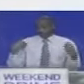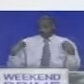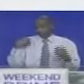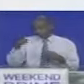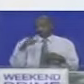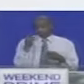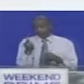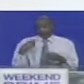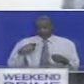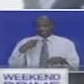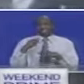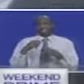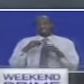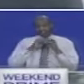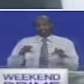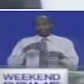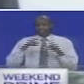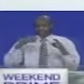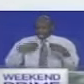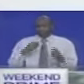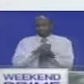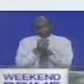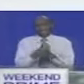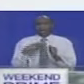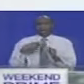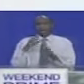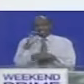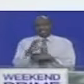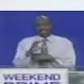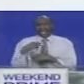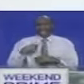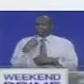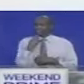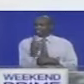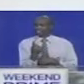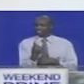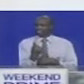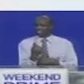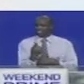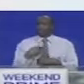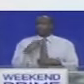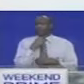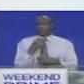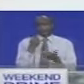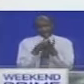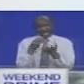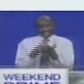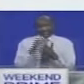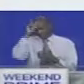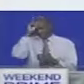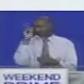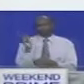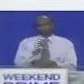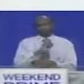ya devolution, but it's the only way we are going to change our country. Because hatu kusema ati ni pesa mashinani.